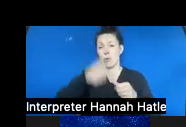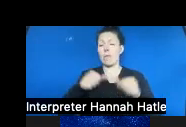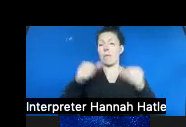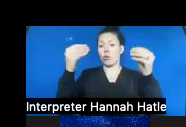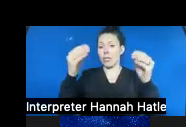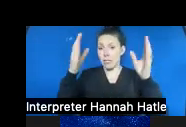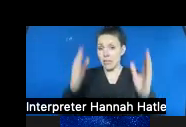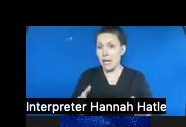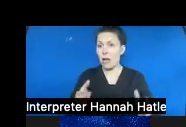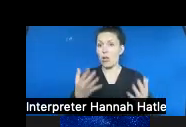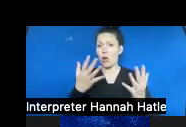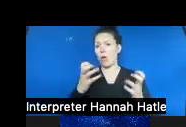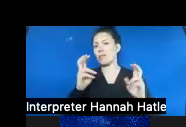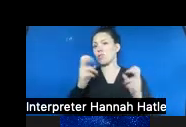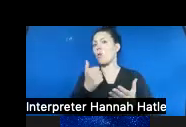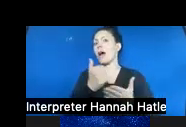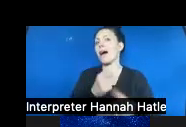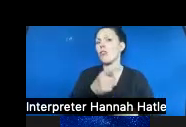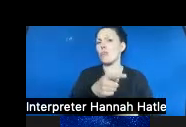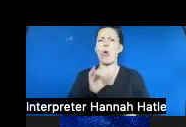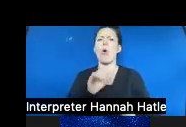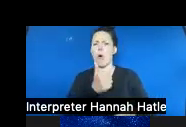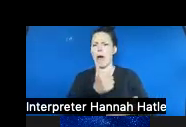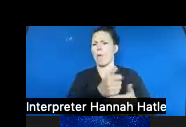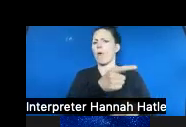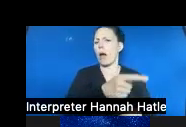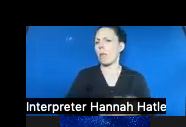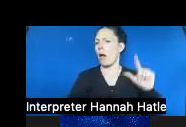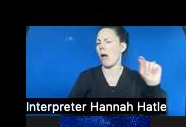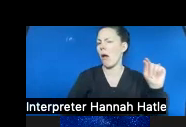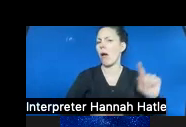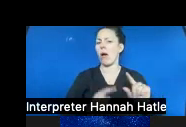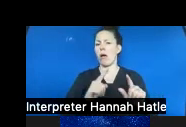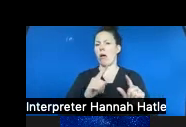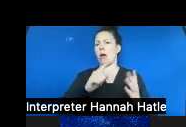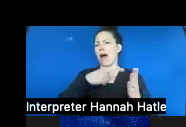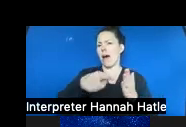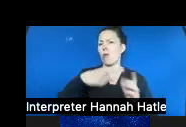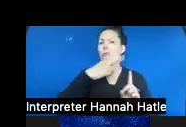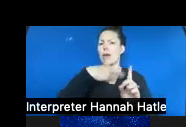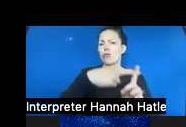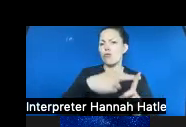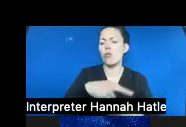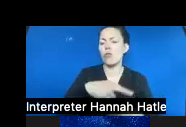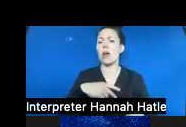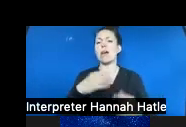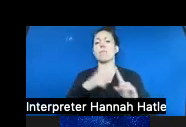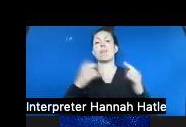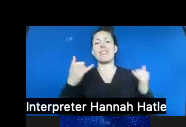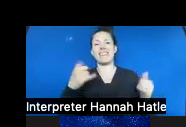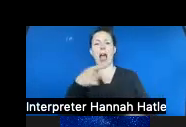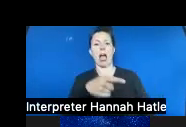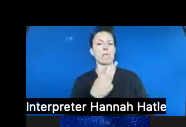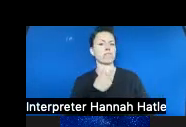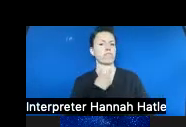I'll help you. Get into this later more, but I'll give you what you need. I'll pay your mom's rent. And then it's you owe me. I helped you out. You